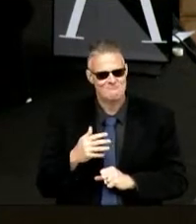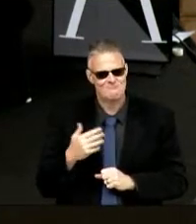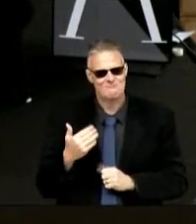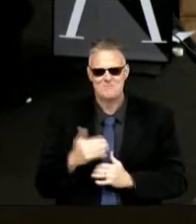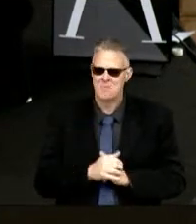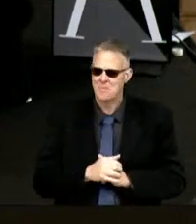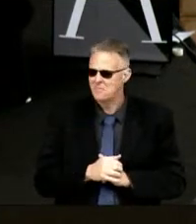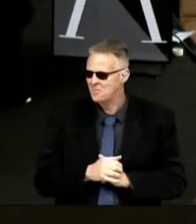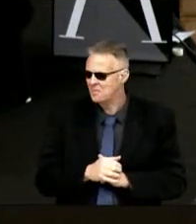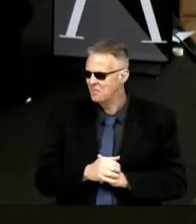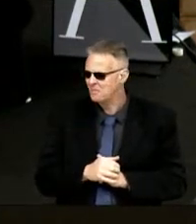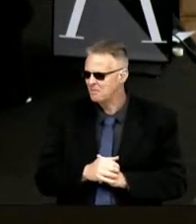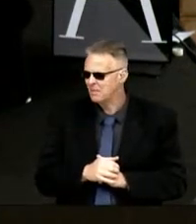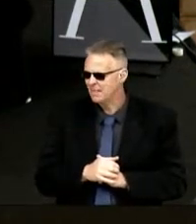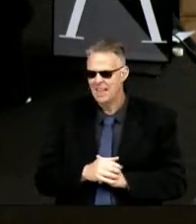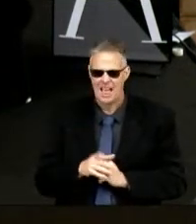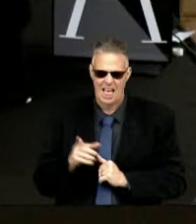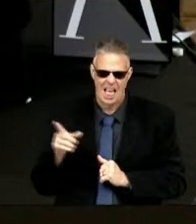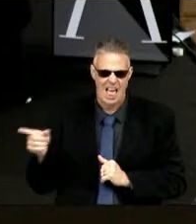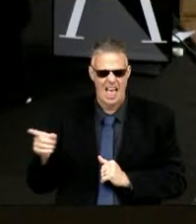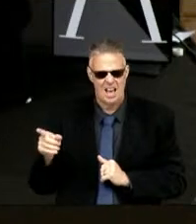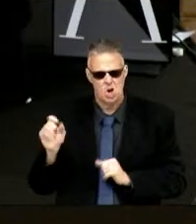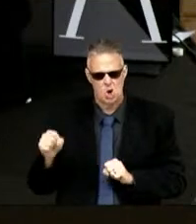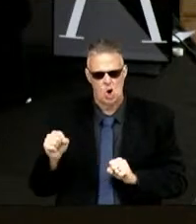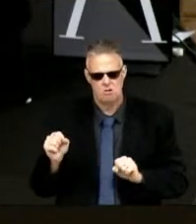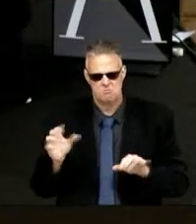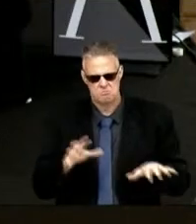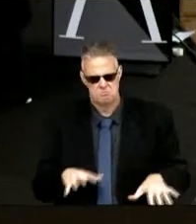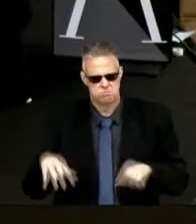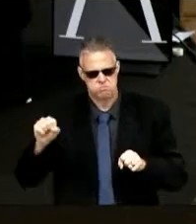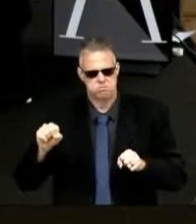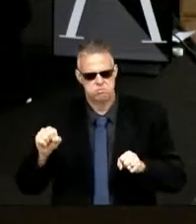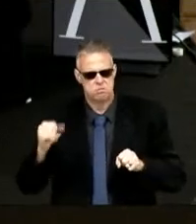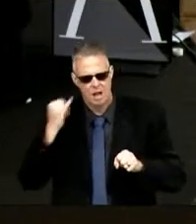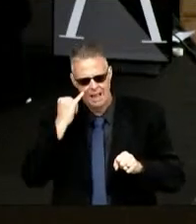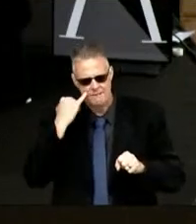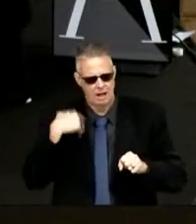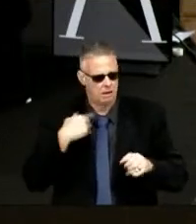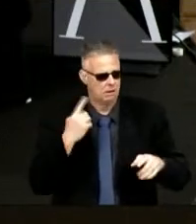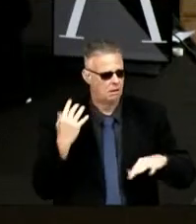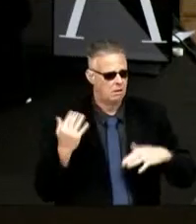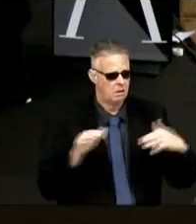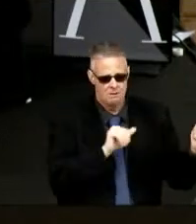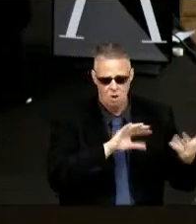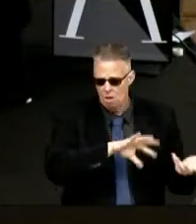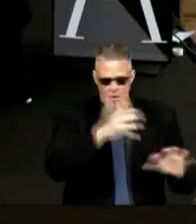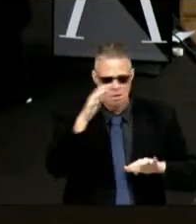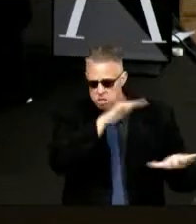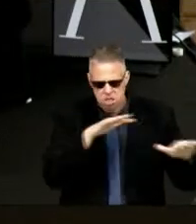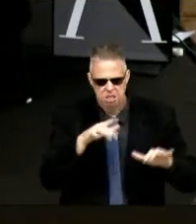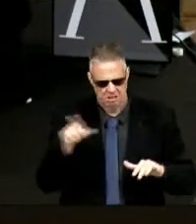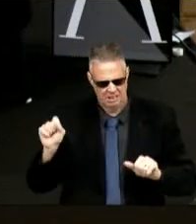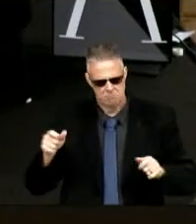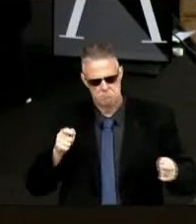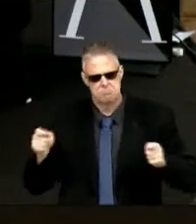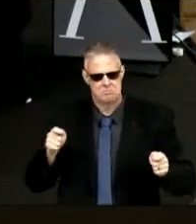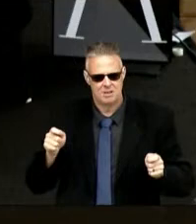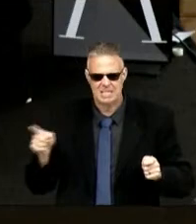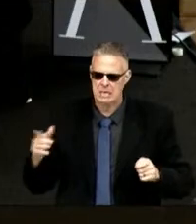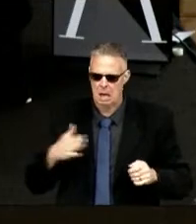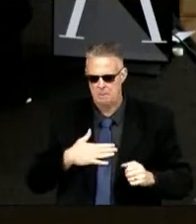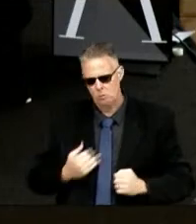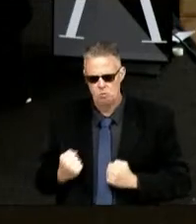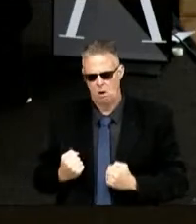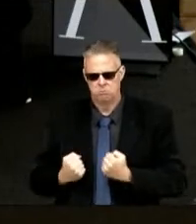he would be the one that I would ask to hold down the fort if, while all chaos was breaking out. He's my